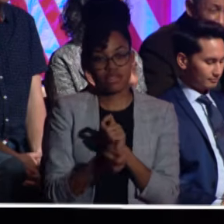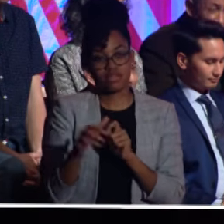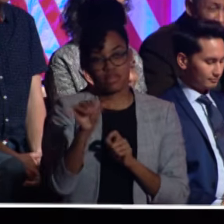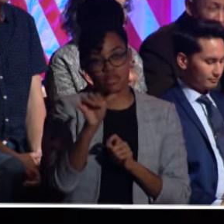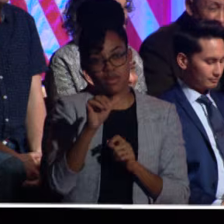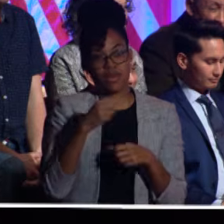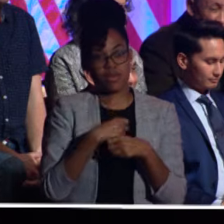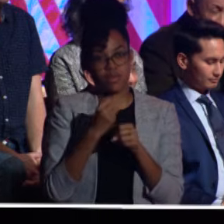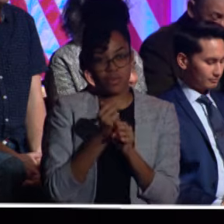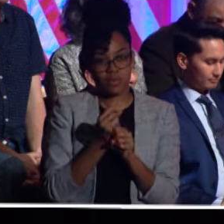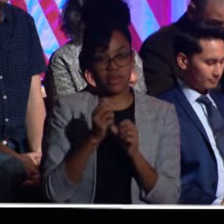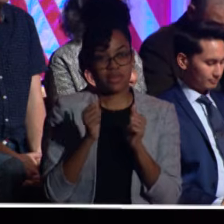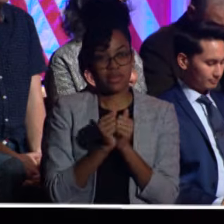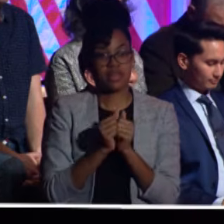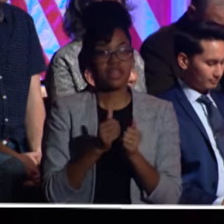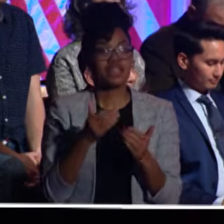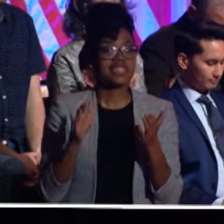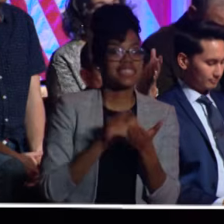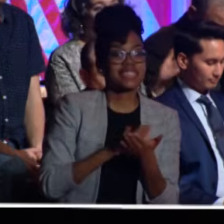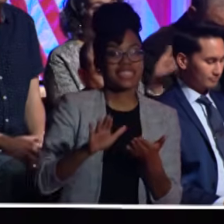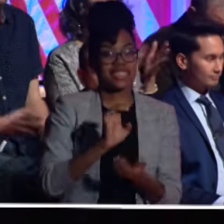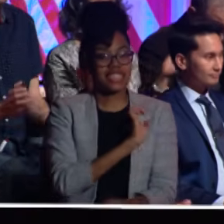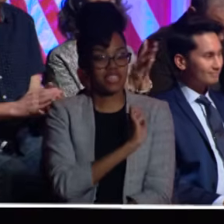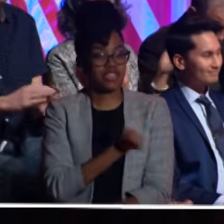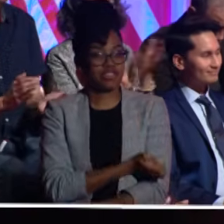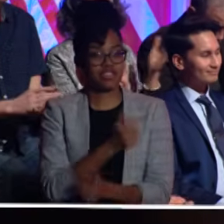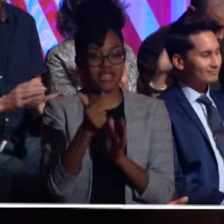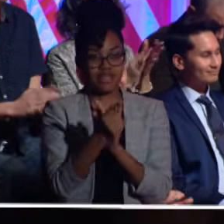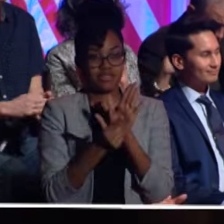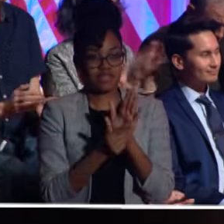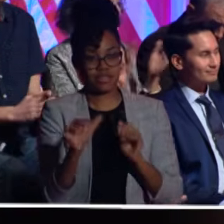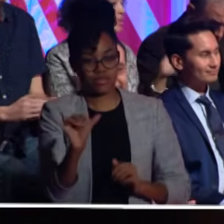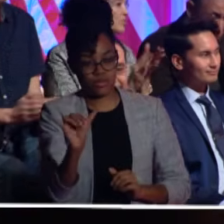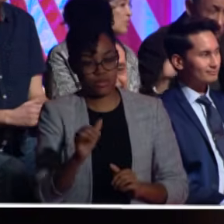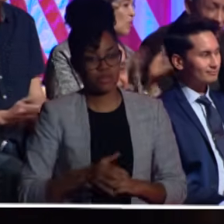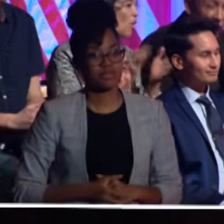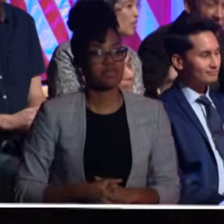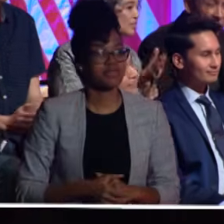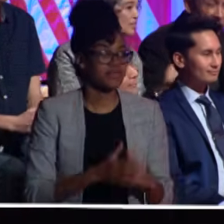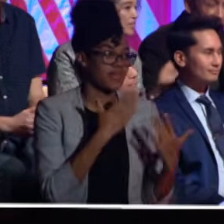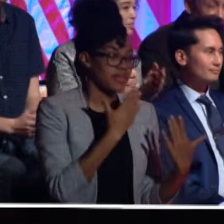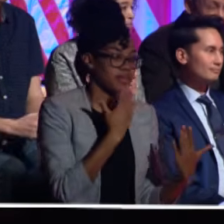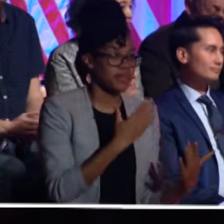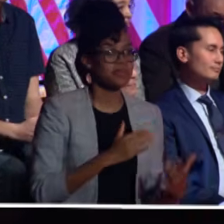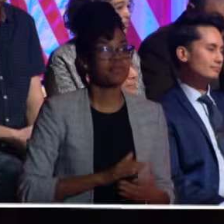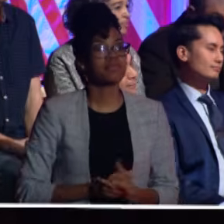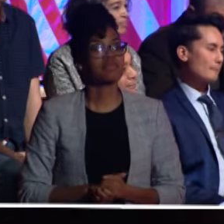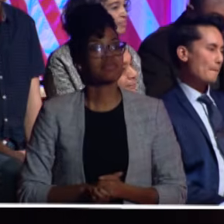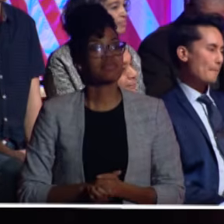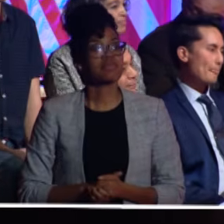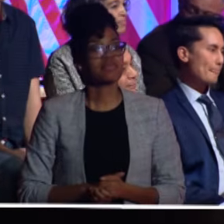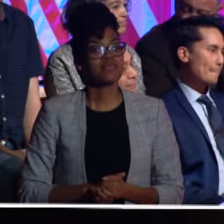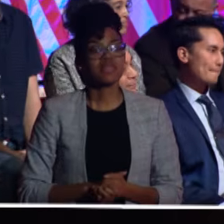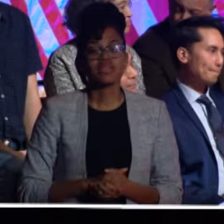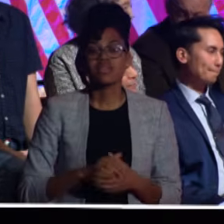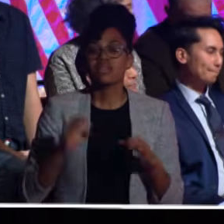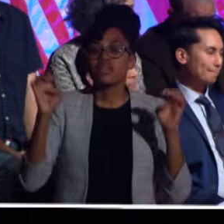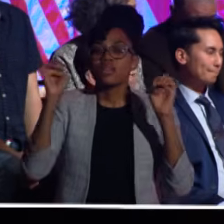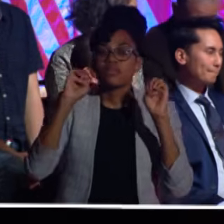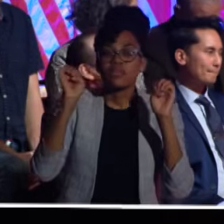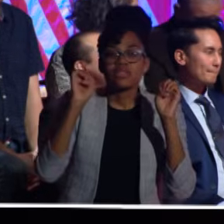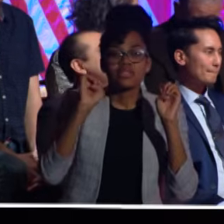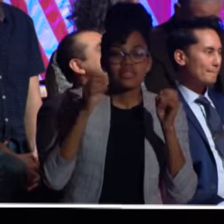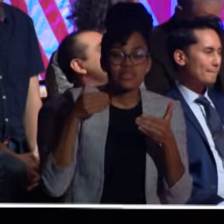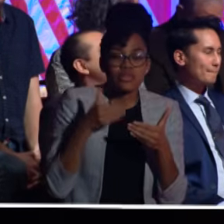energy legislation. Thank you, Councilmember. And emergencies that hit even closer to home, like the nationwide